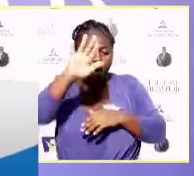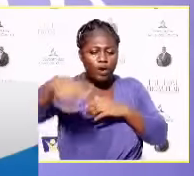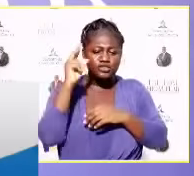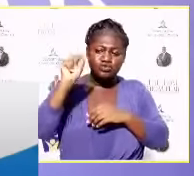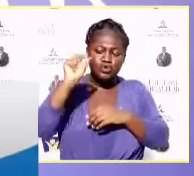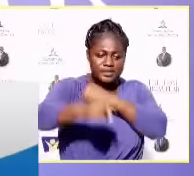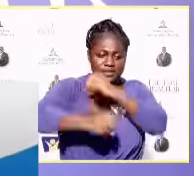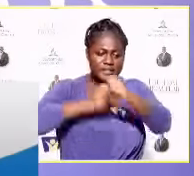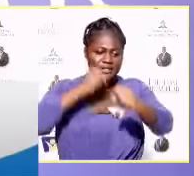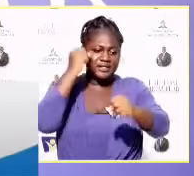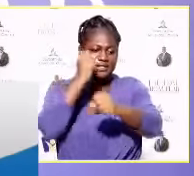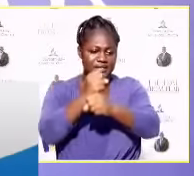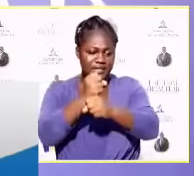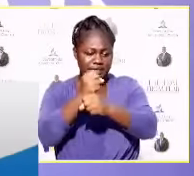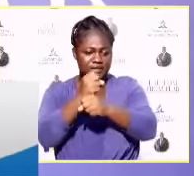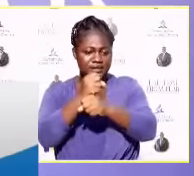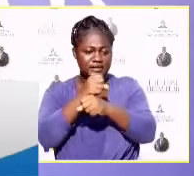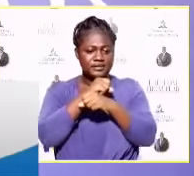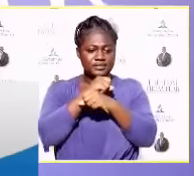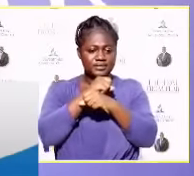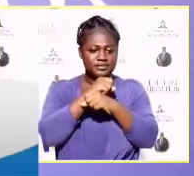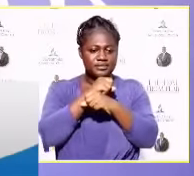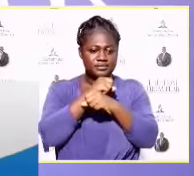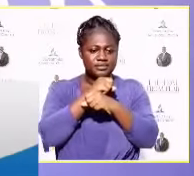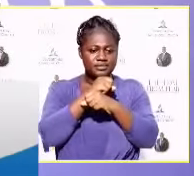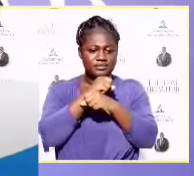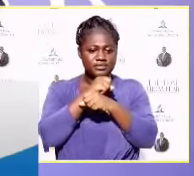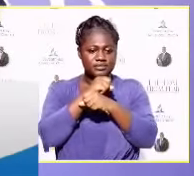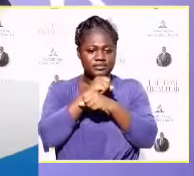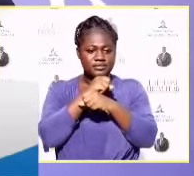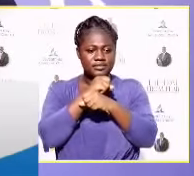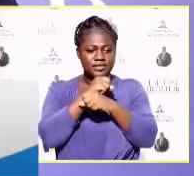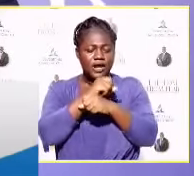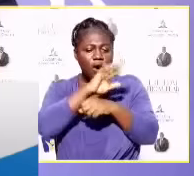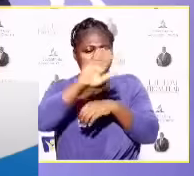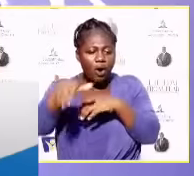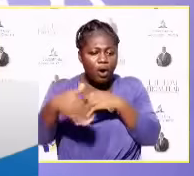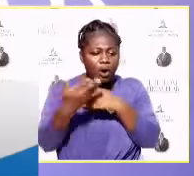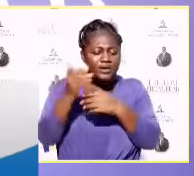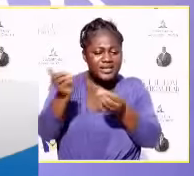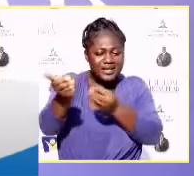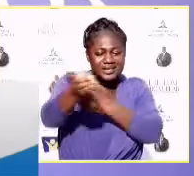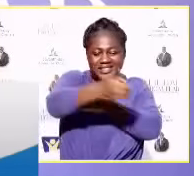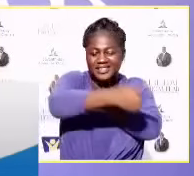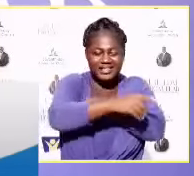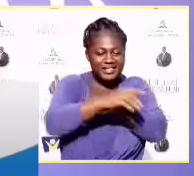120 years. There were giants in the earth in those days.